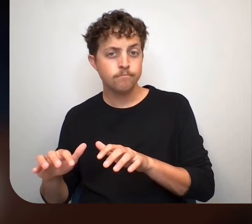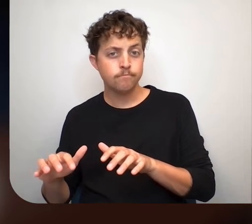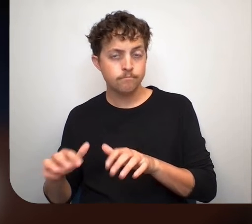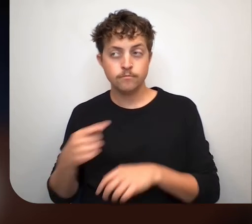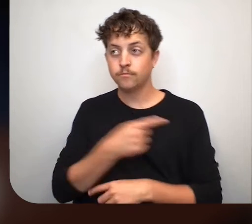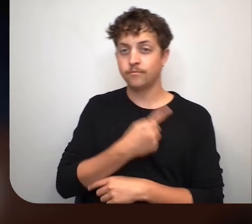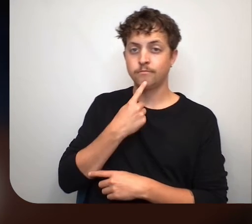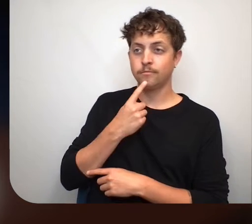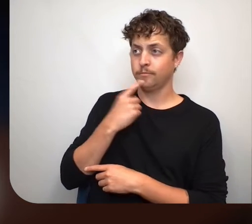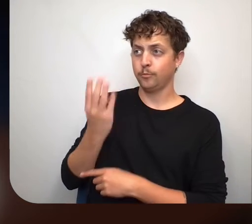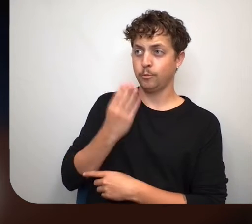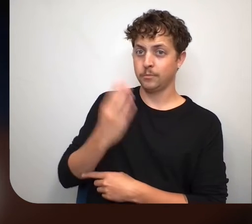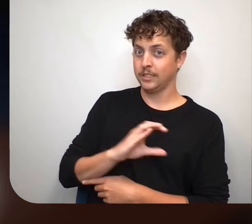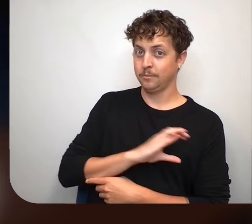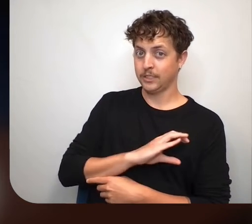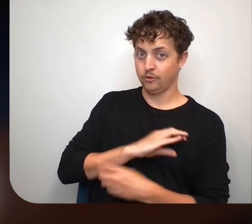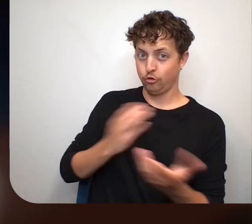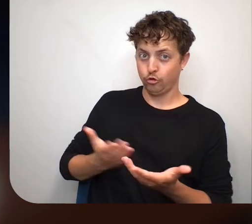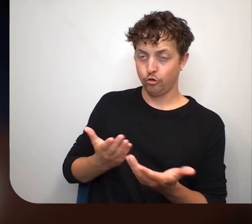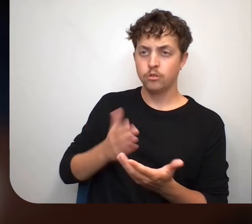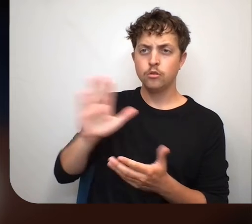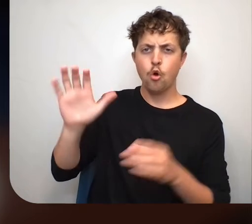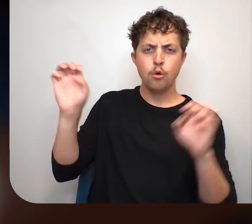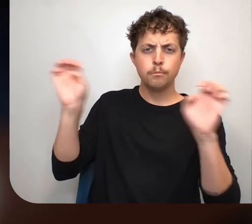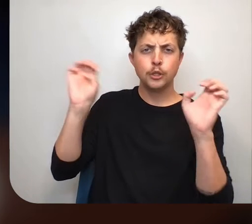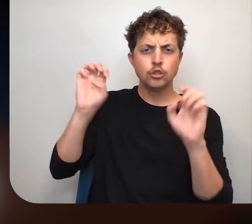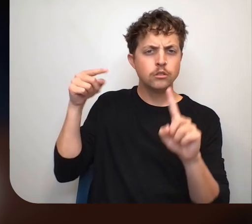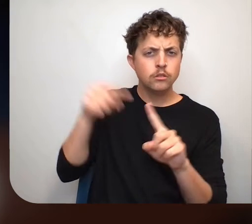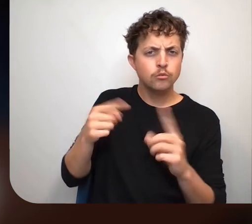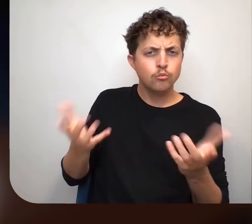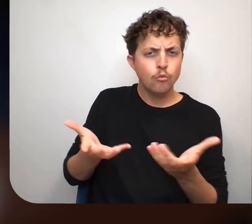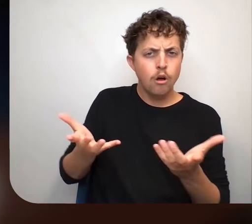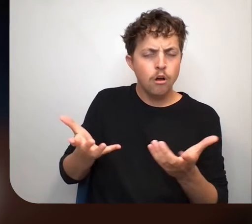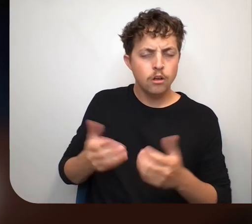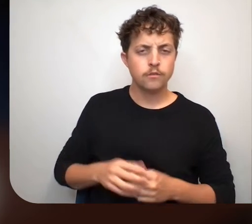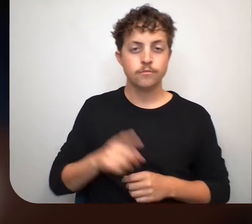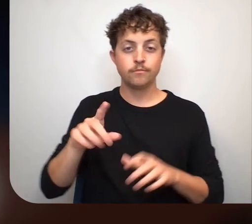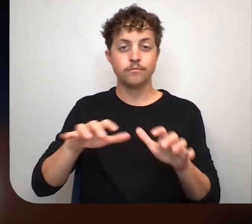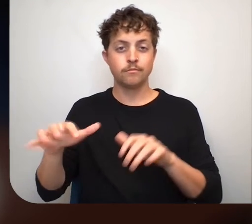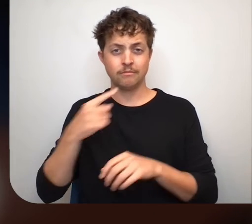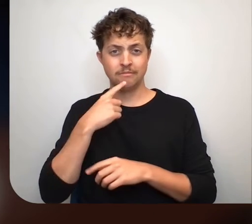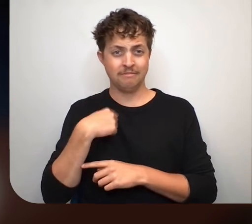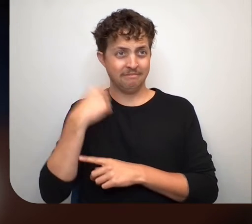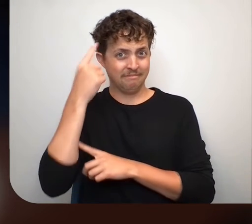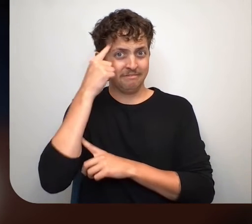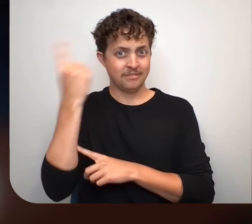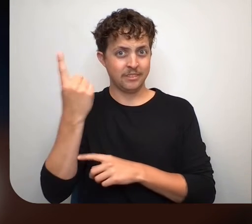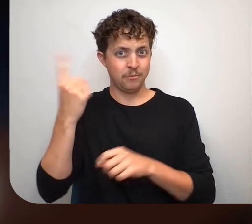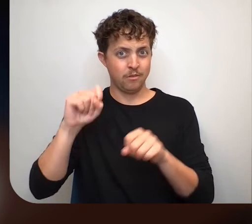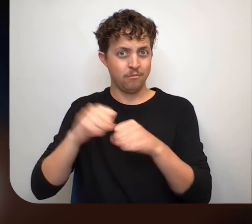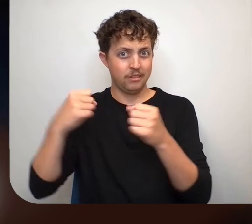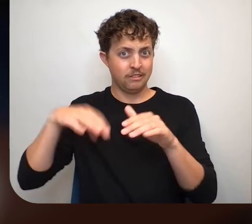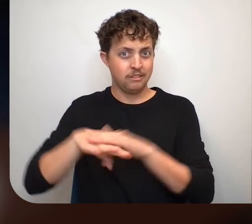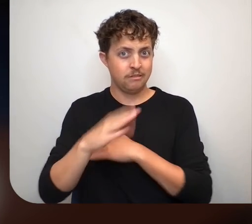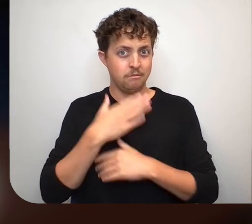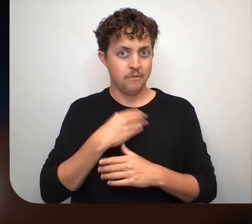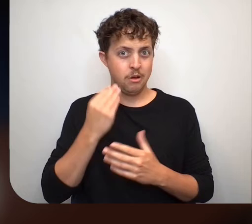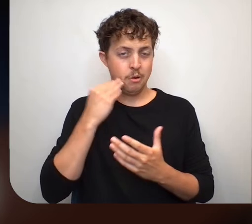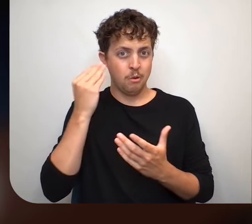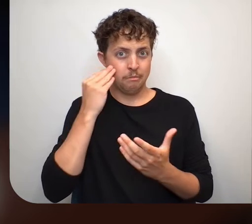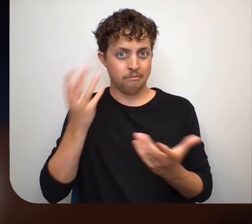Burnaby police. What is the nature of your emergency? You reply, I think someone